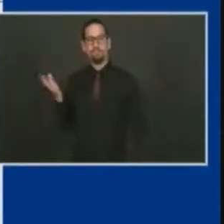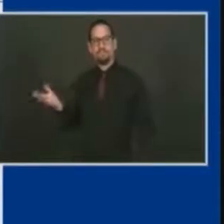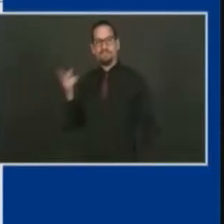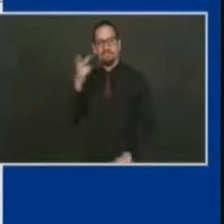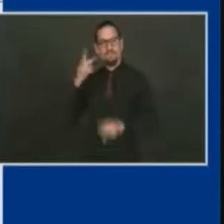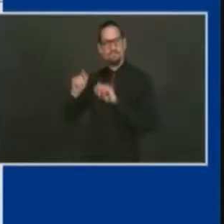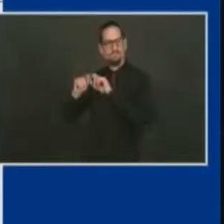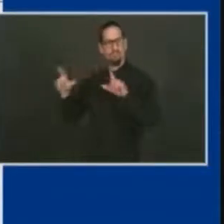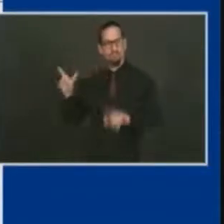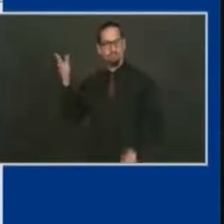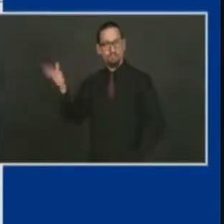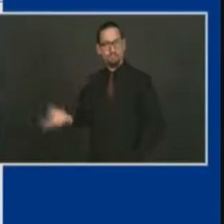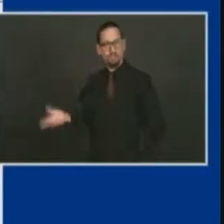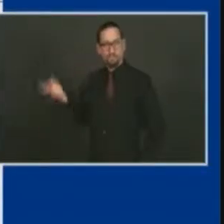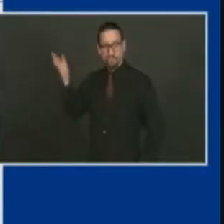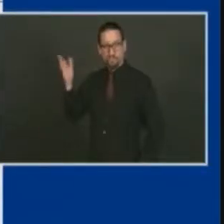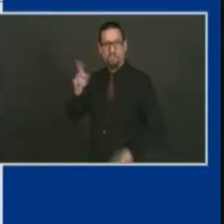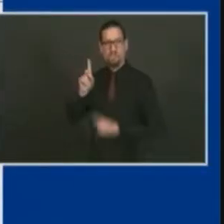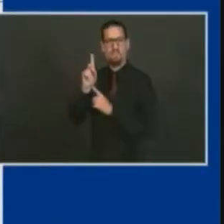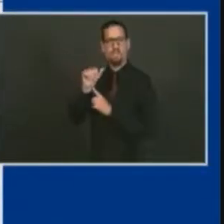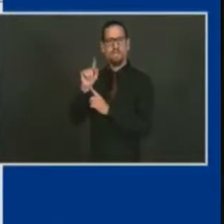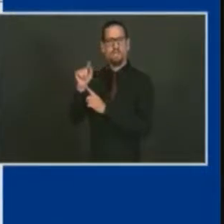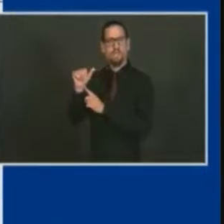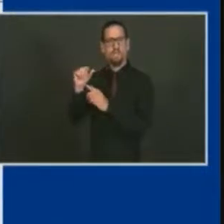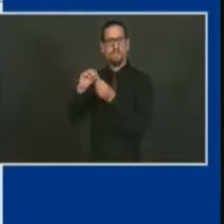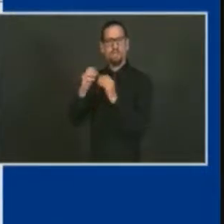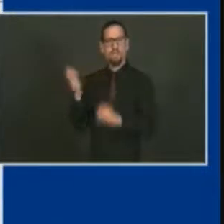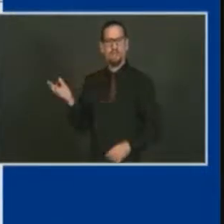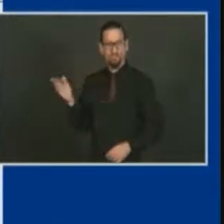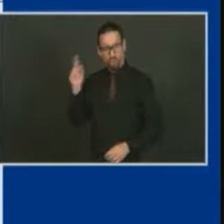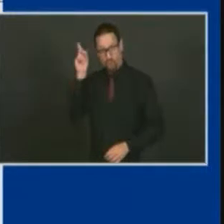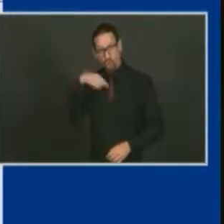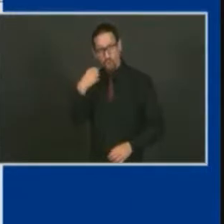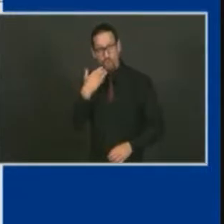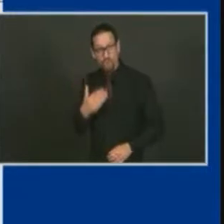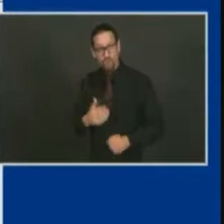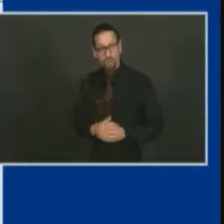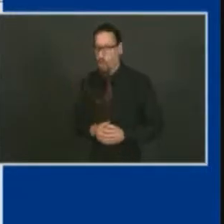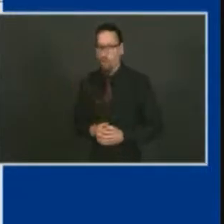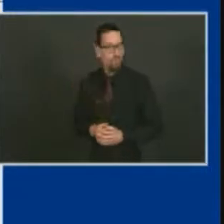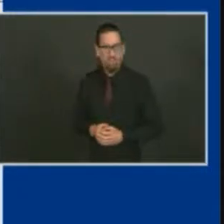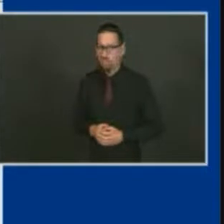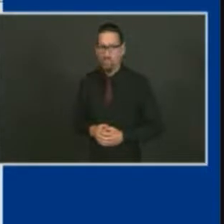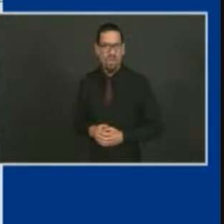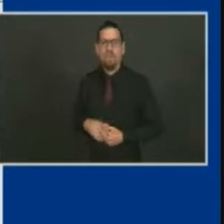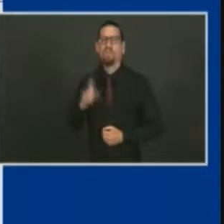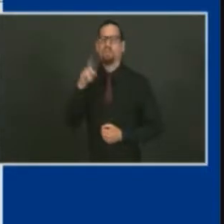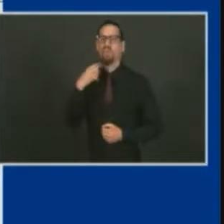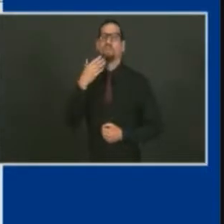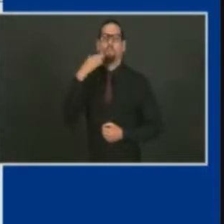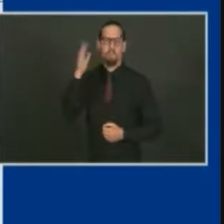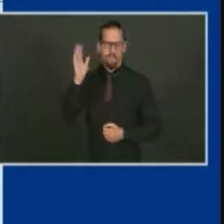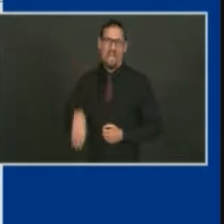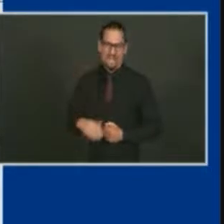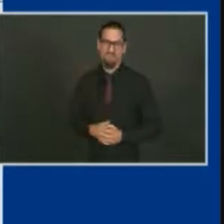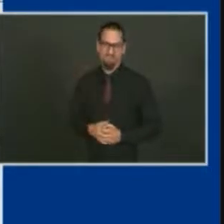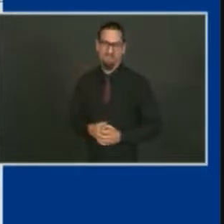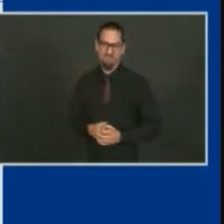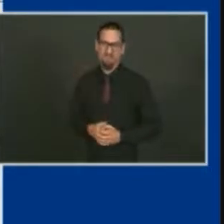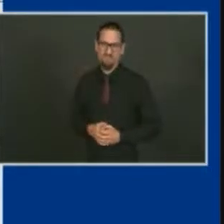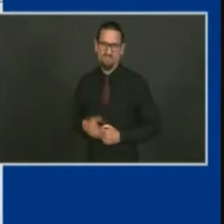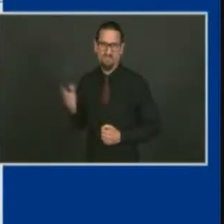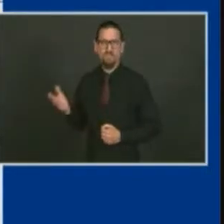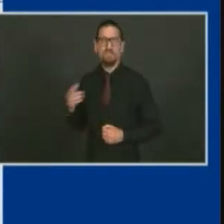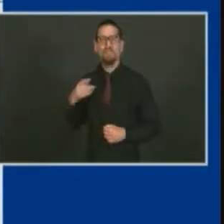The numbers aren't good. I'm not going to sugarcoat it. You will see yesterday we reported 156 new